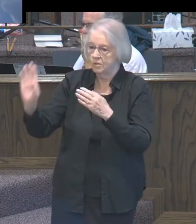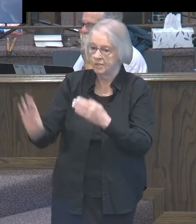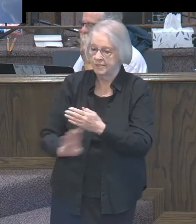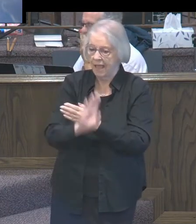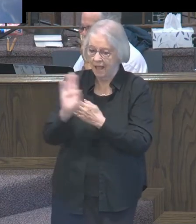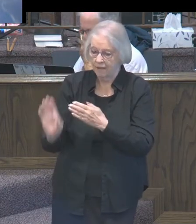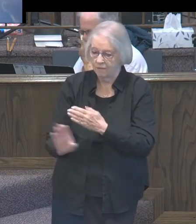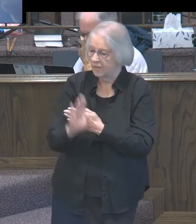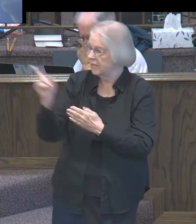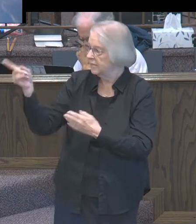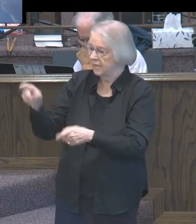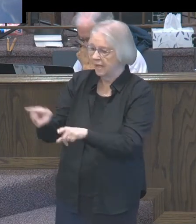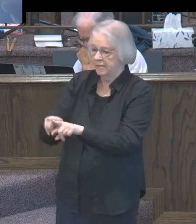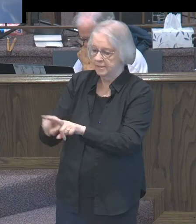hand